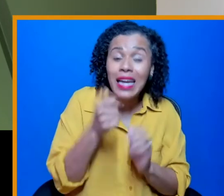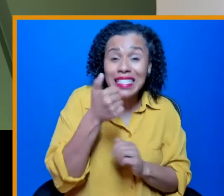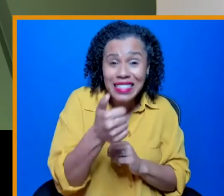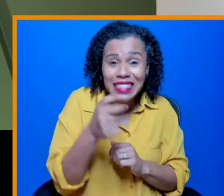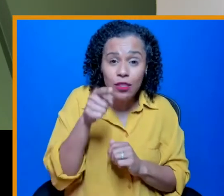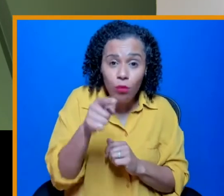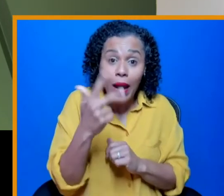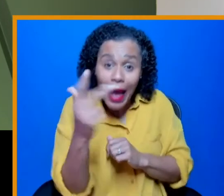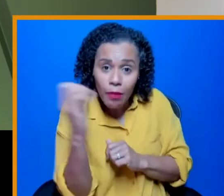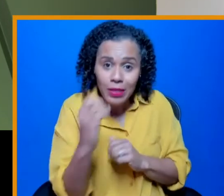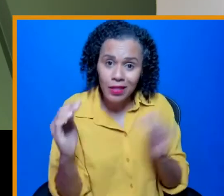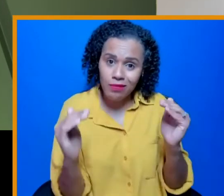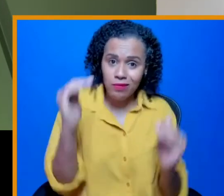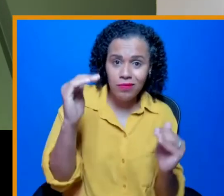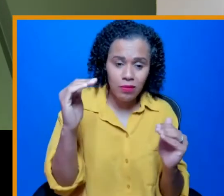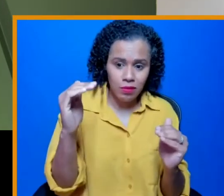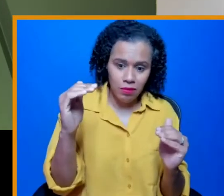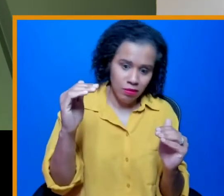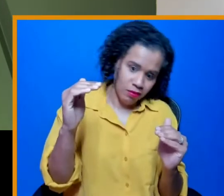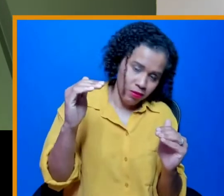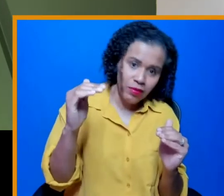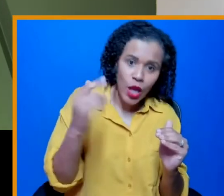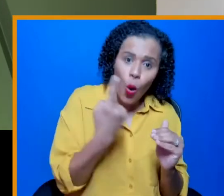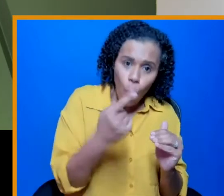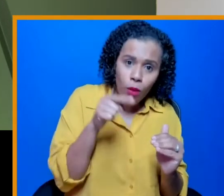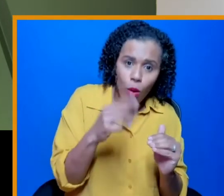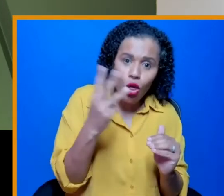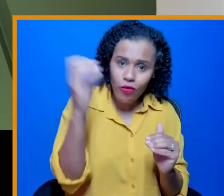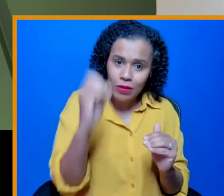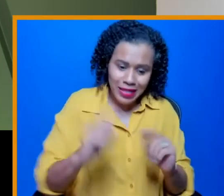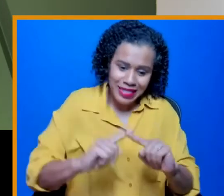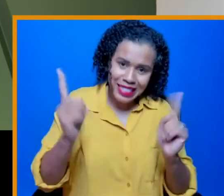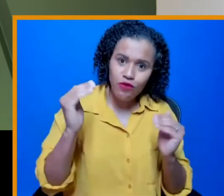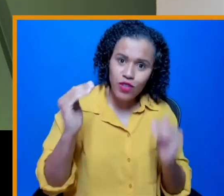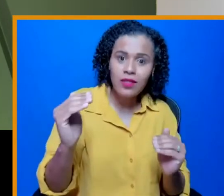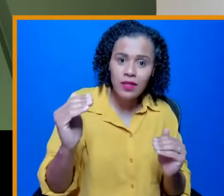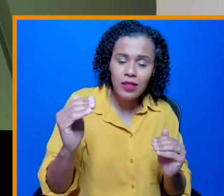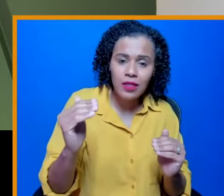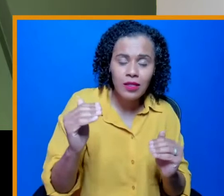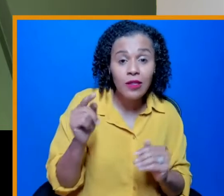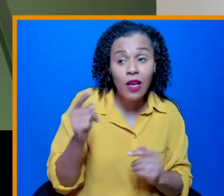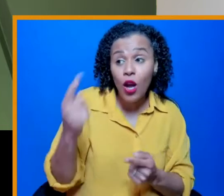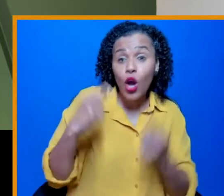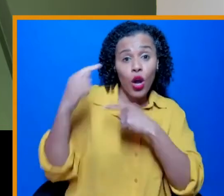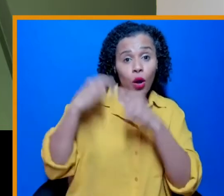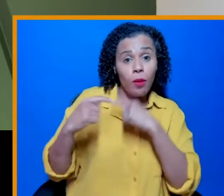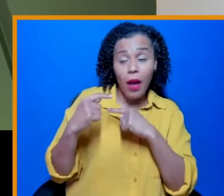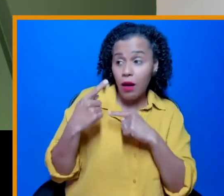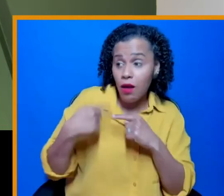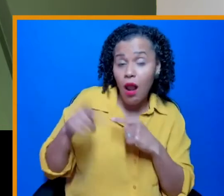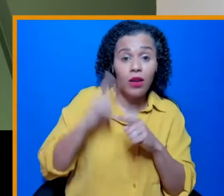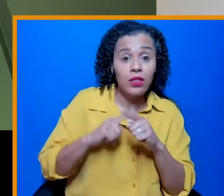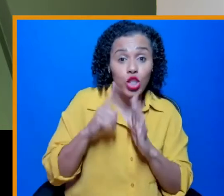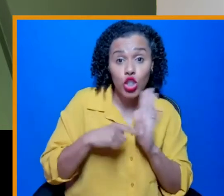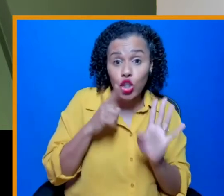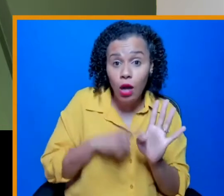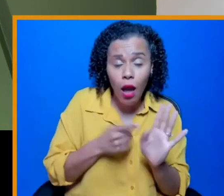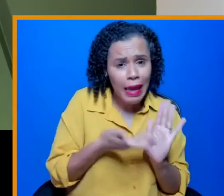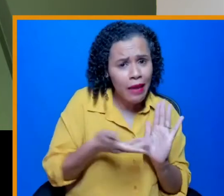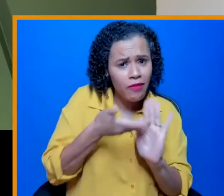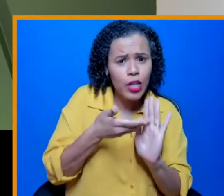6.8%, a difference of 1.3%. Whereas going back to last July, when inflation was much